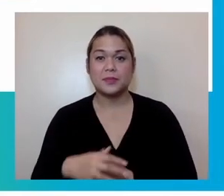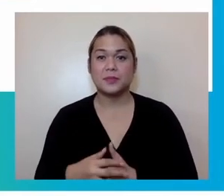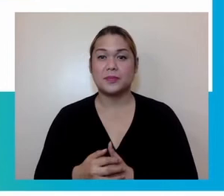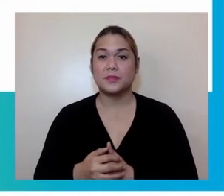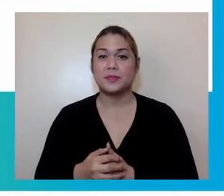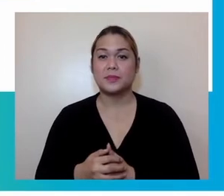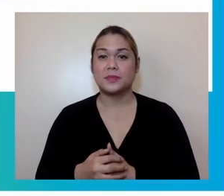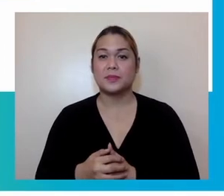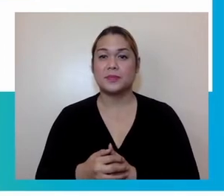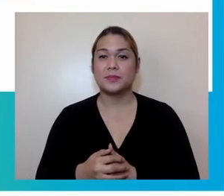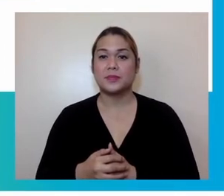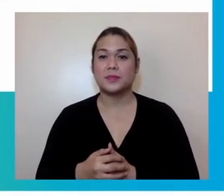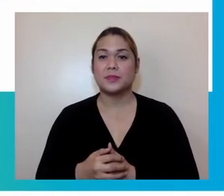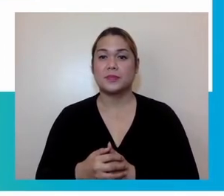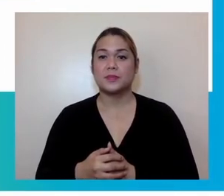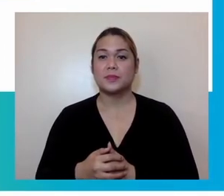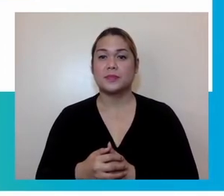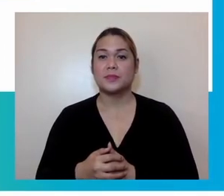for exploration